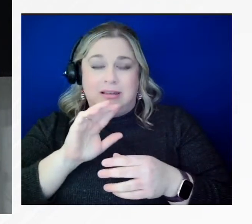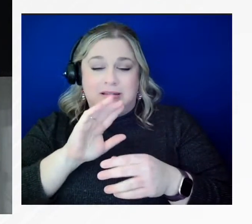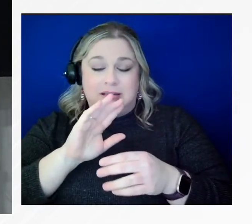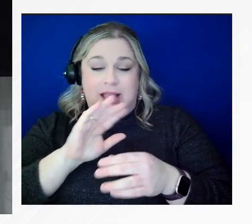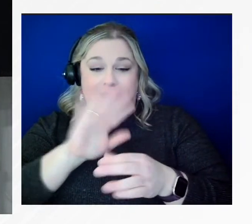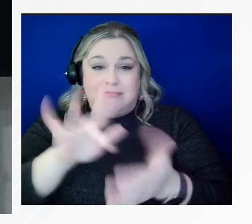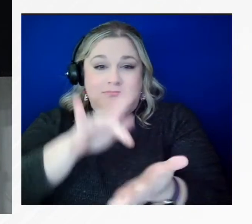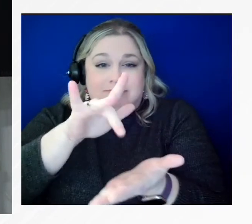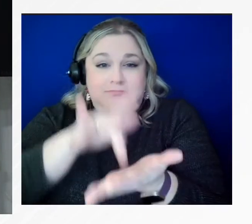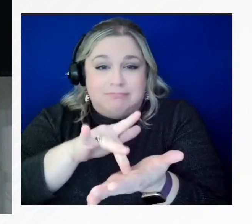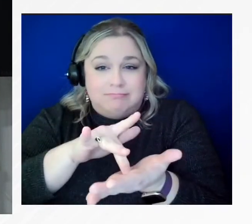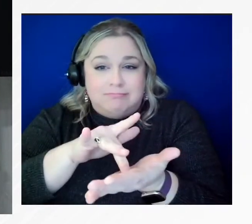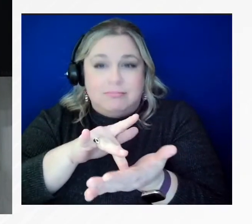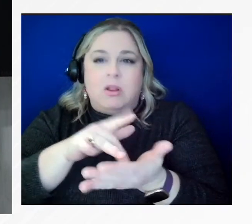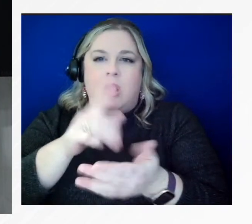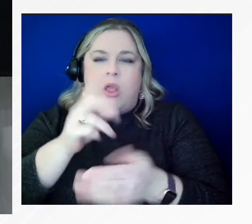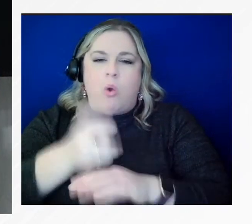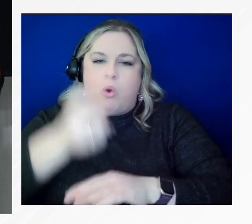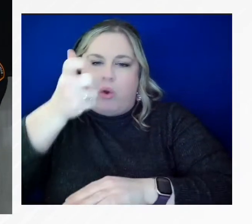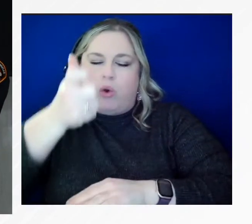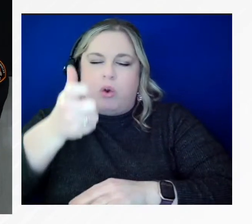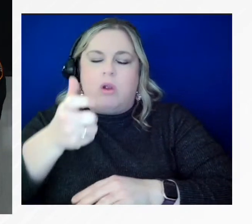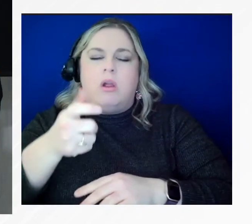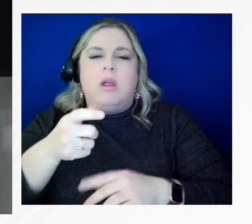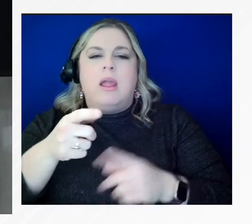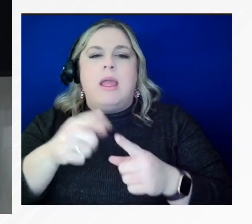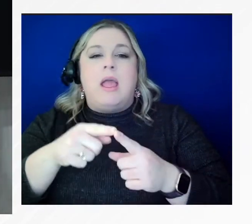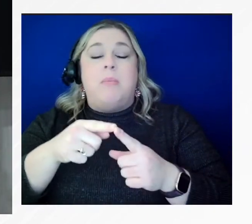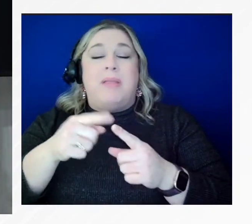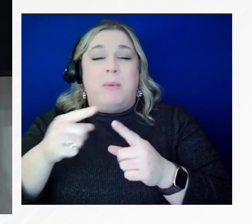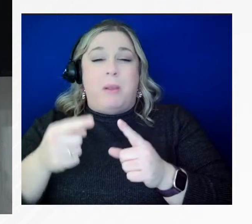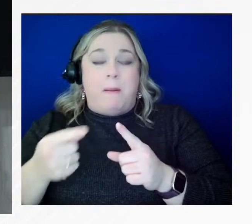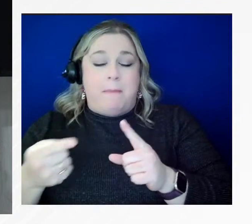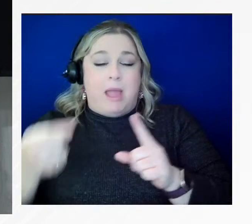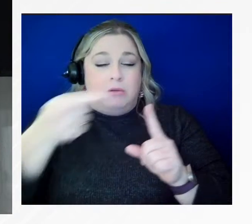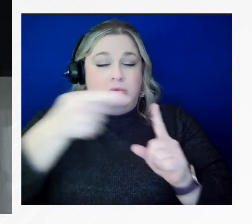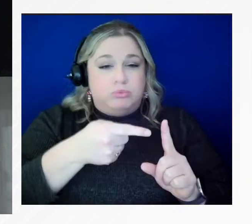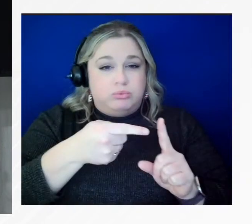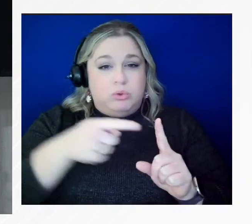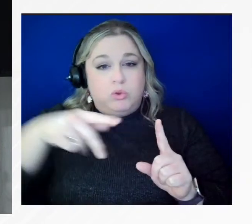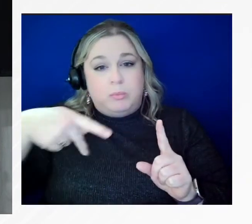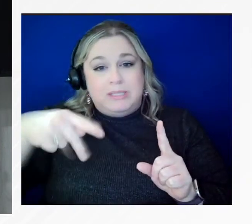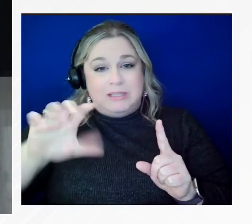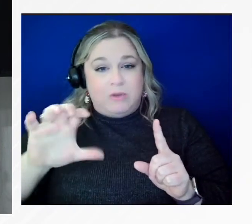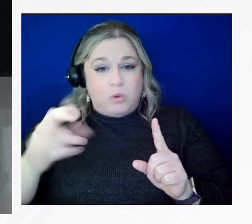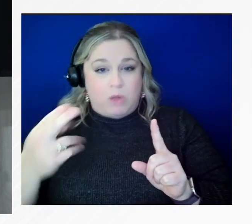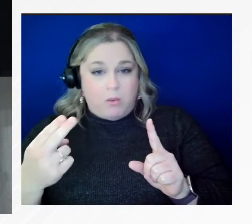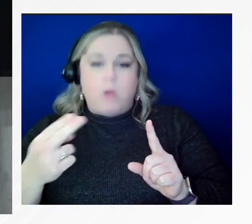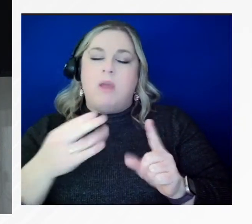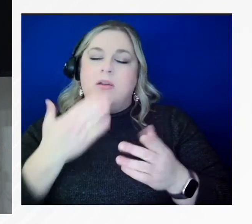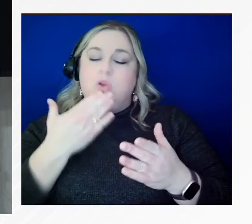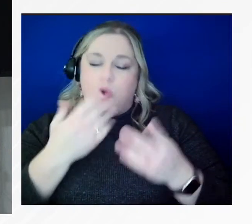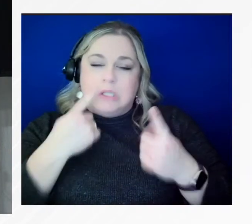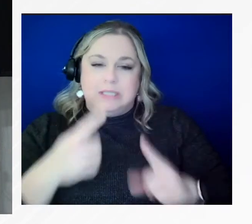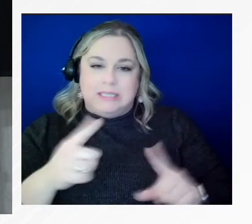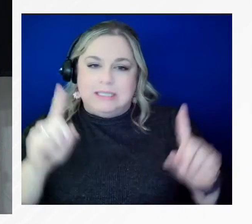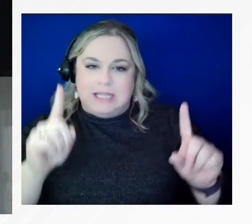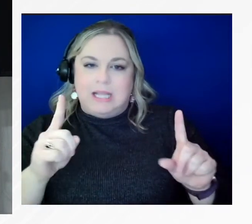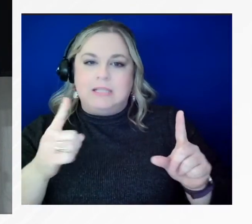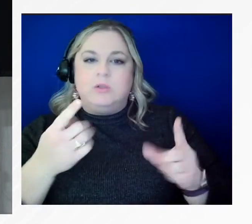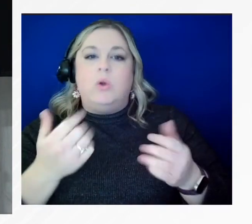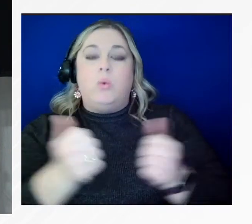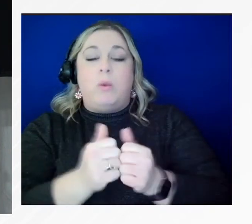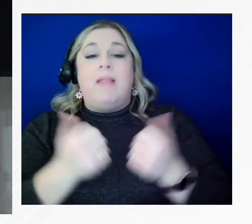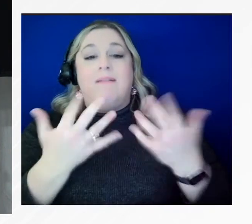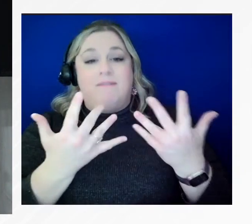work around towards Pacific Coast Highway, we've had great success there as well with our fire suppression